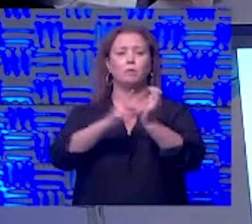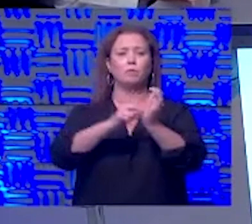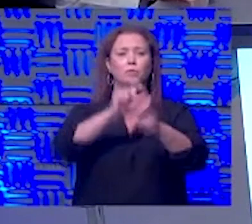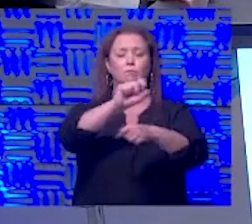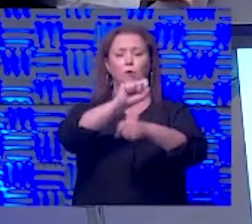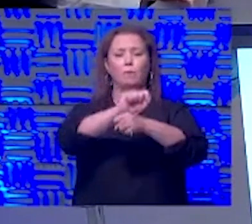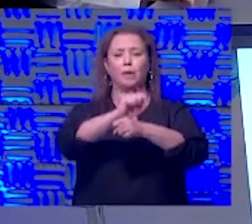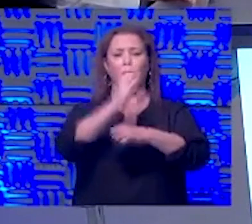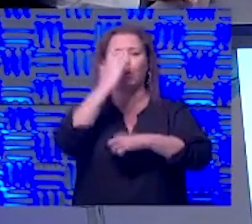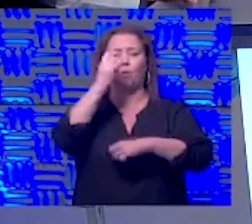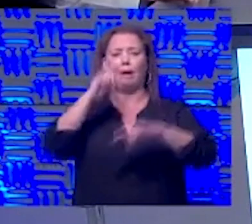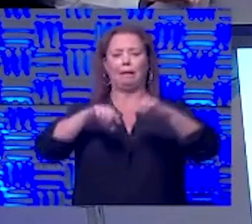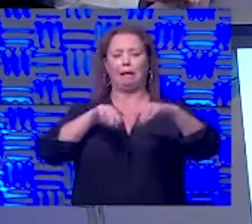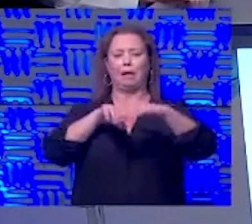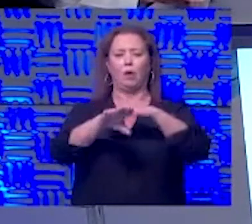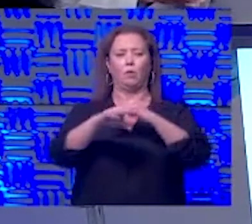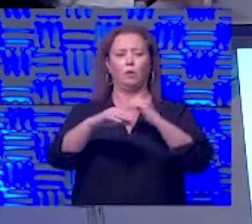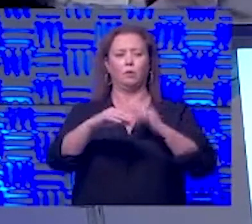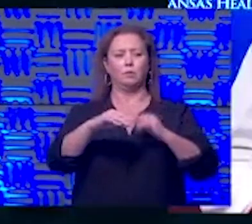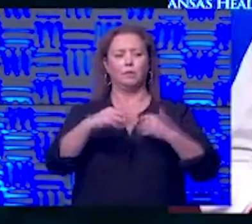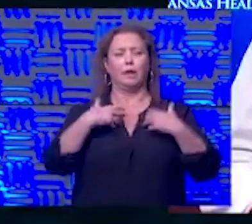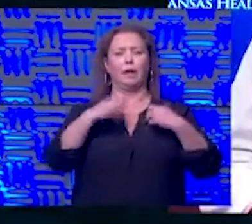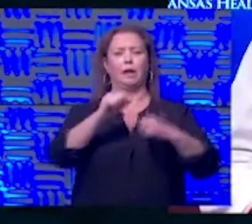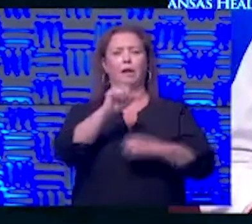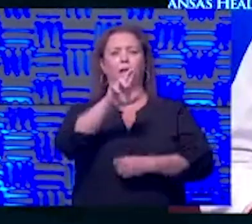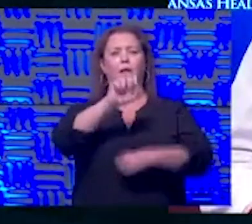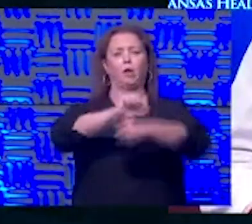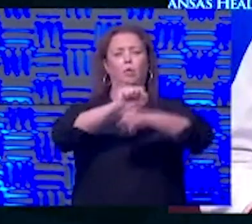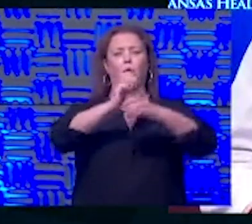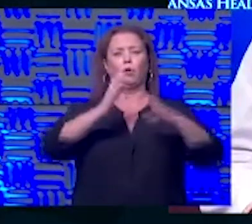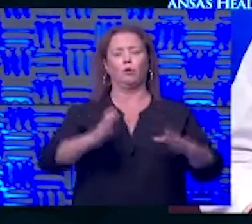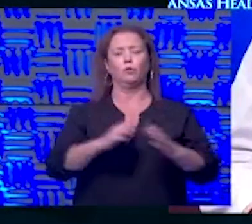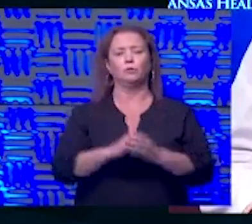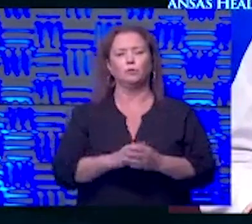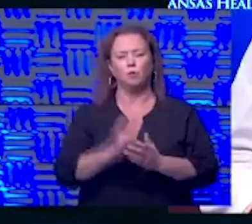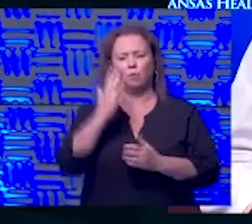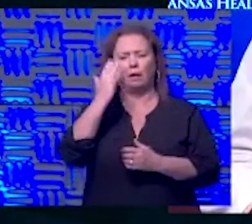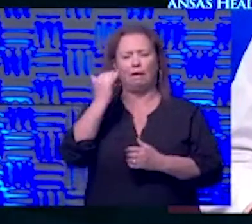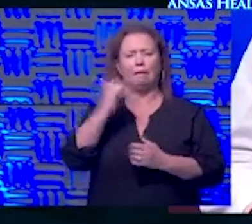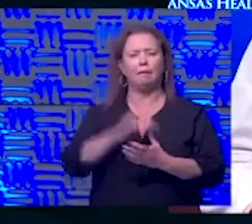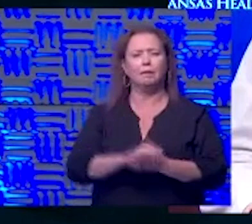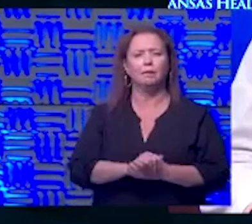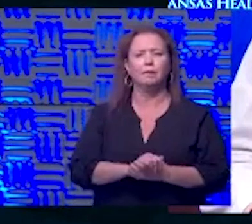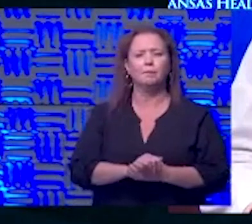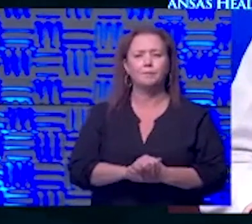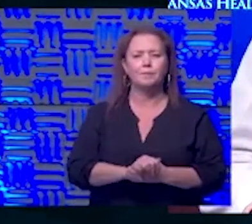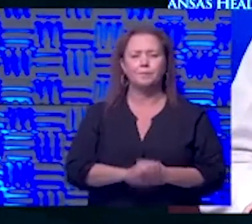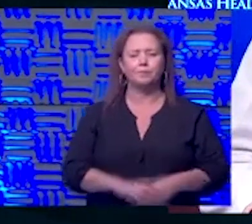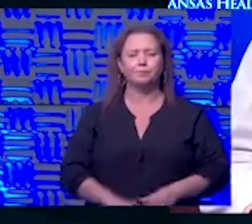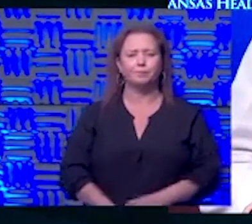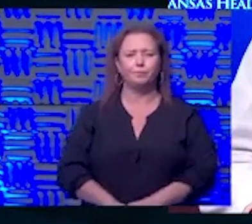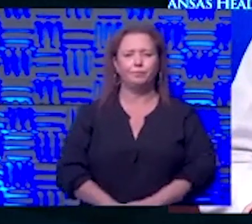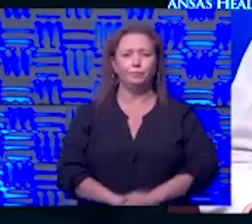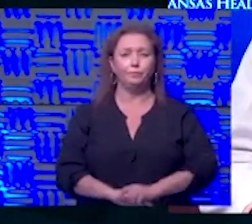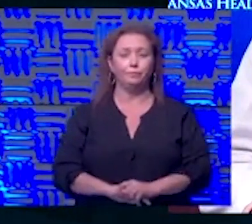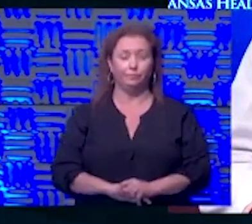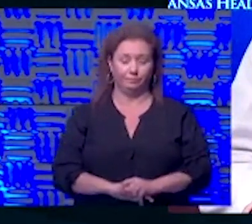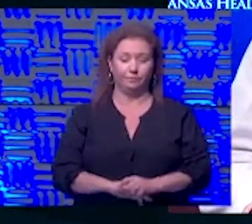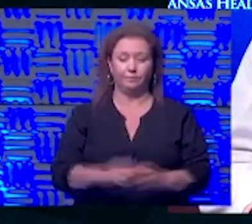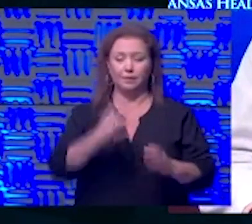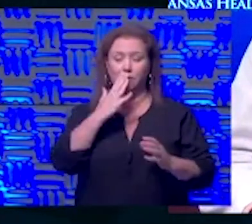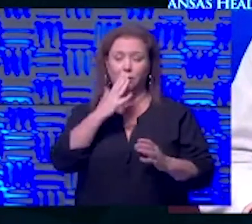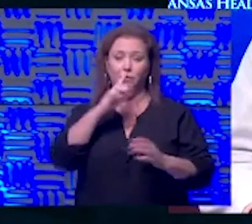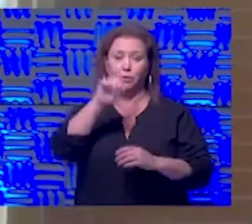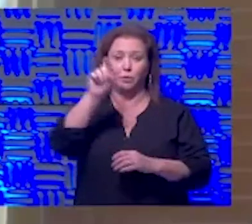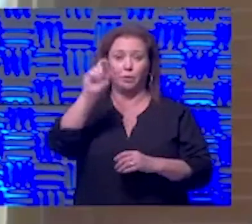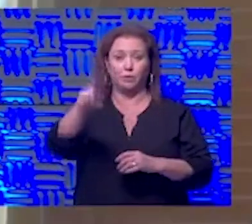appointment. Why can't I go in? And the healthcare workers get to go in. Jess? I think that's a really good question. I think